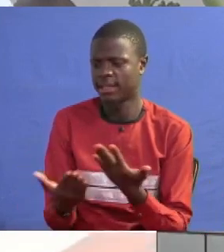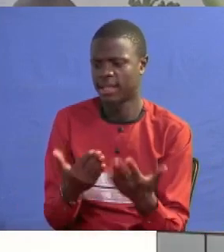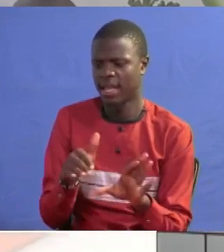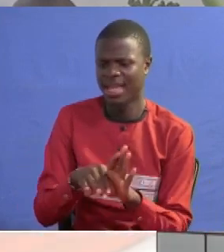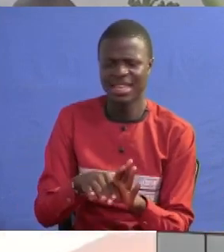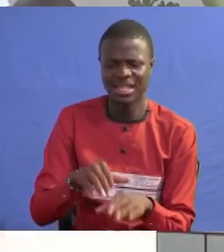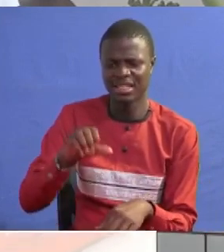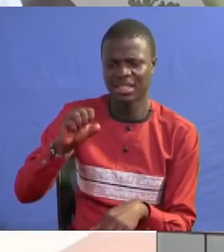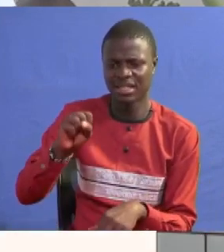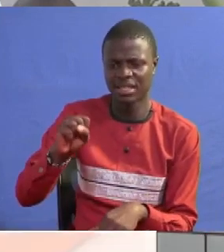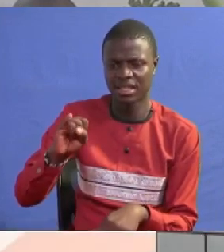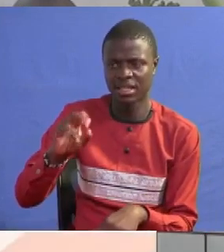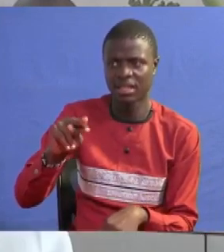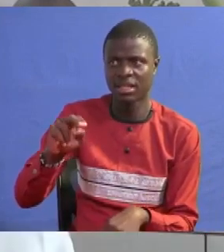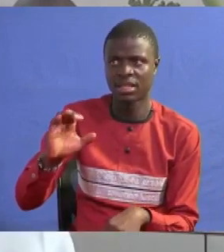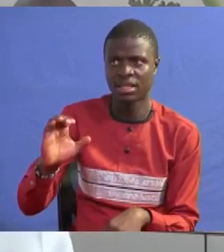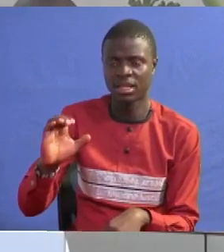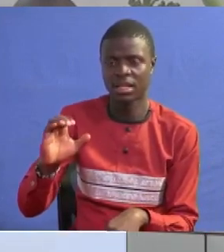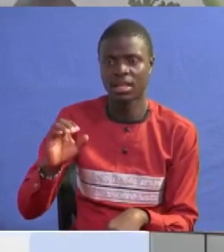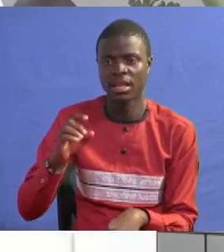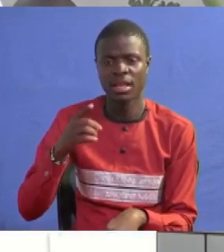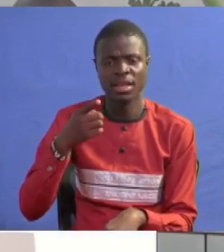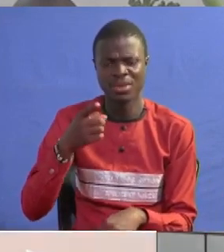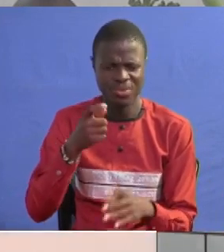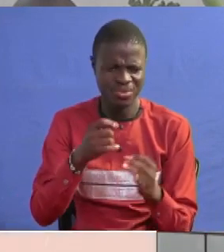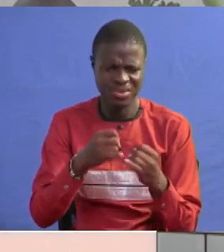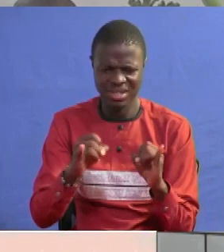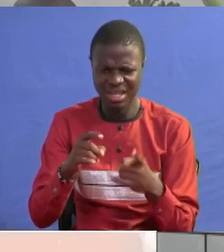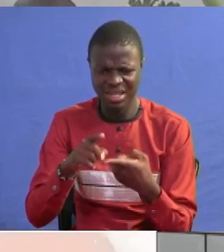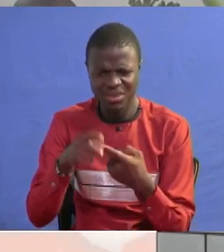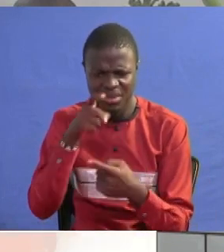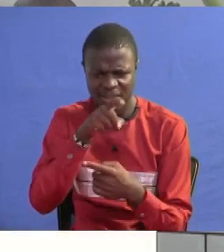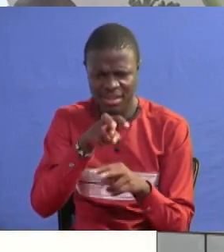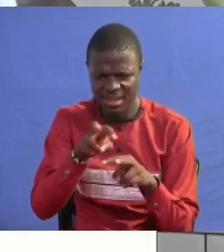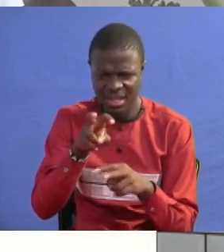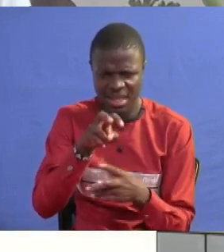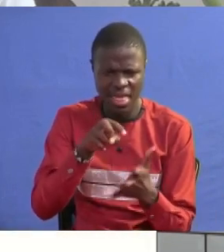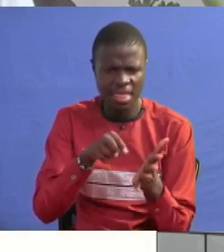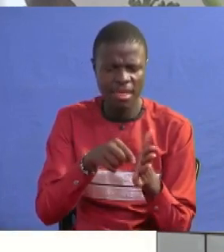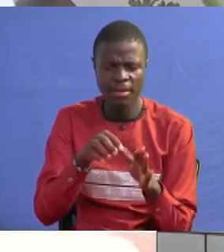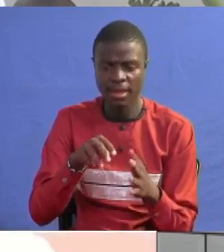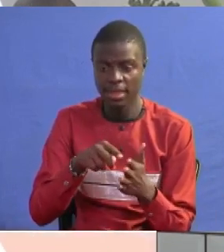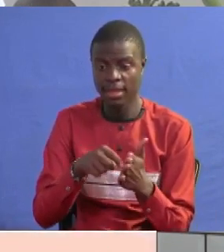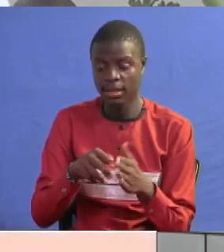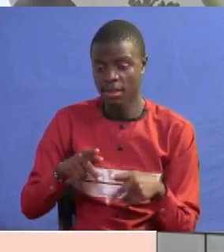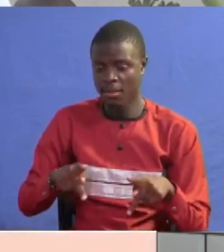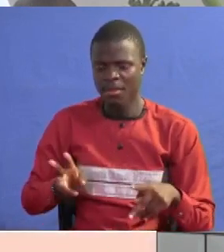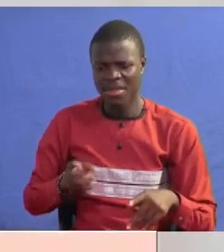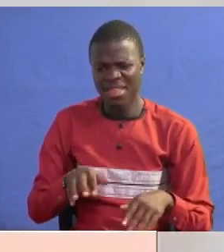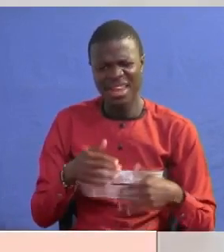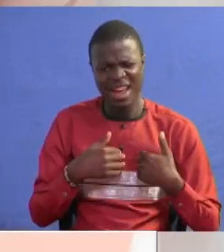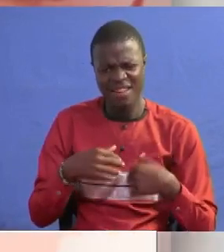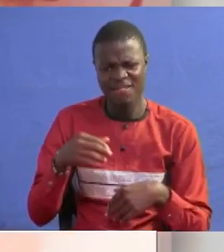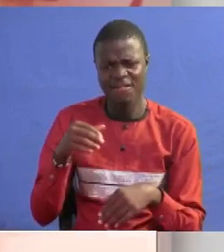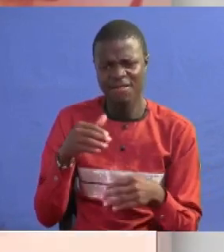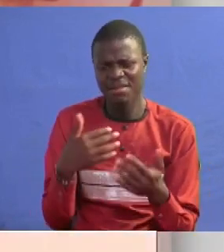in sync. You tend to see them in especially these people because then they are having some issues we call hormonal imbalance.